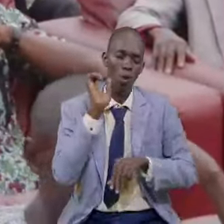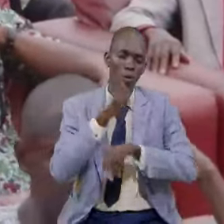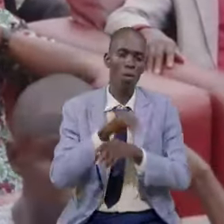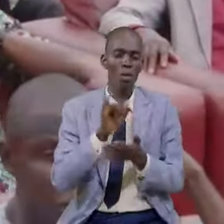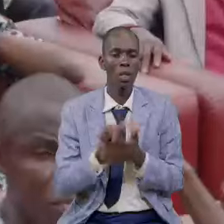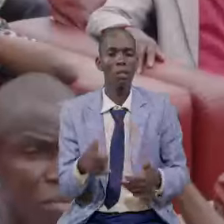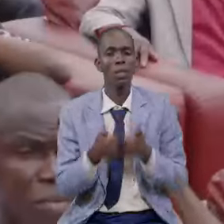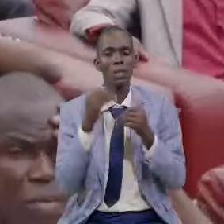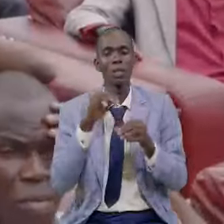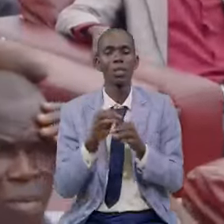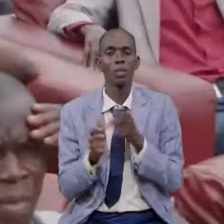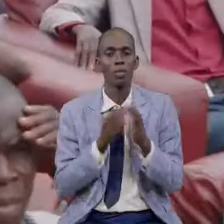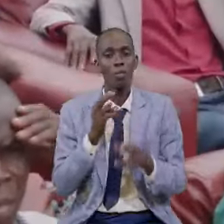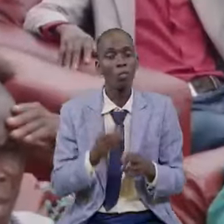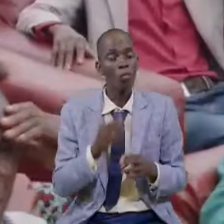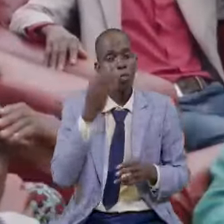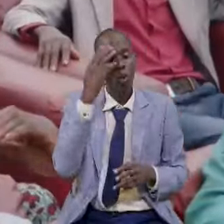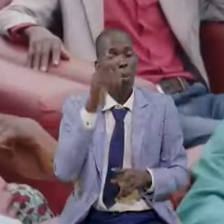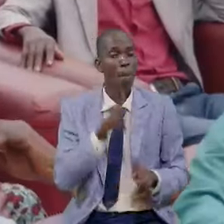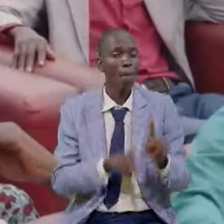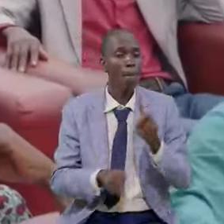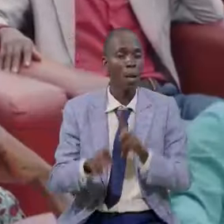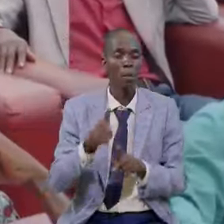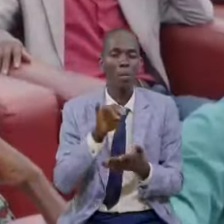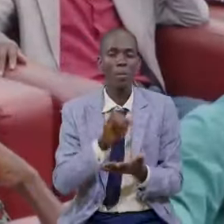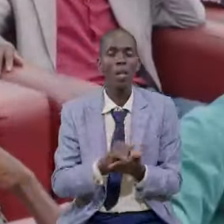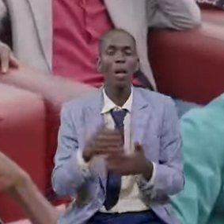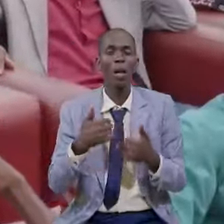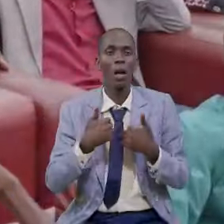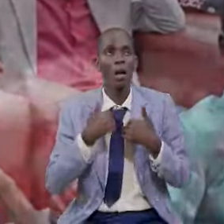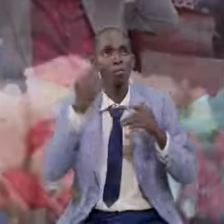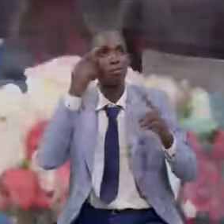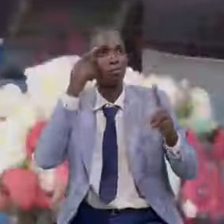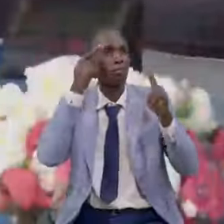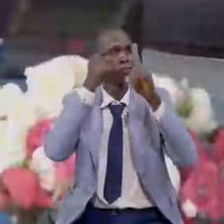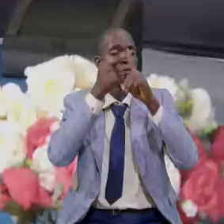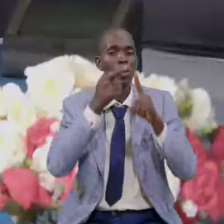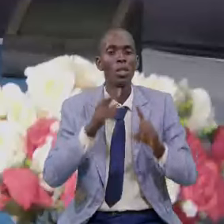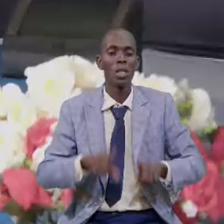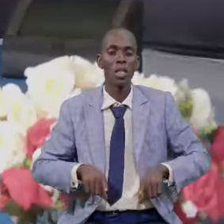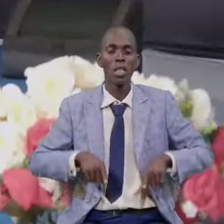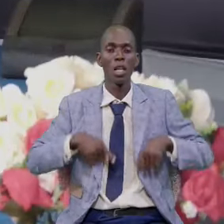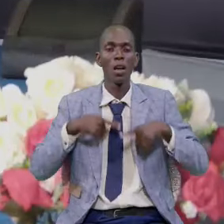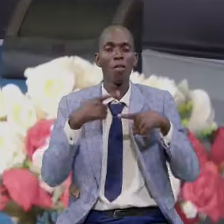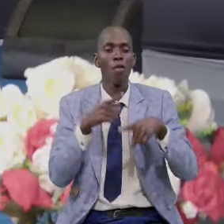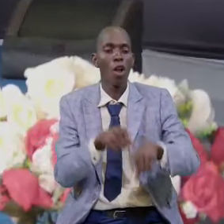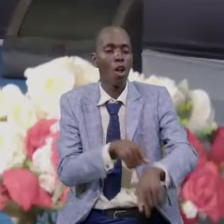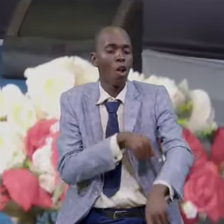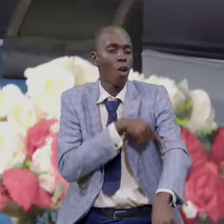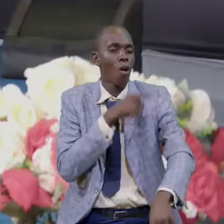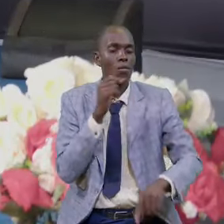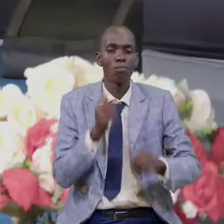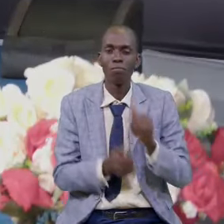you know, people that have goals, they live long. They live longer than the usual